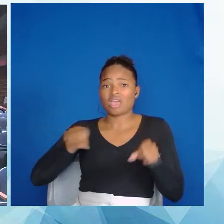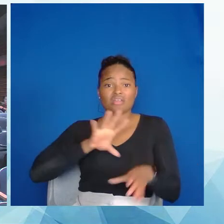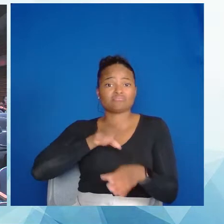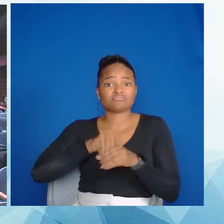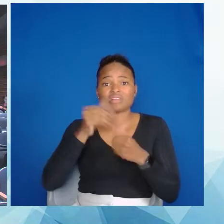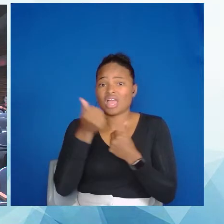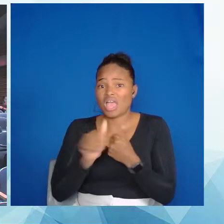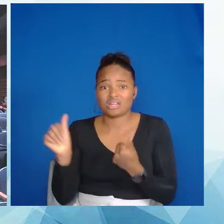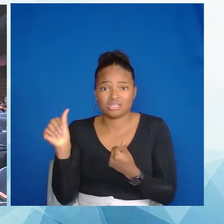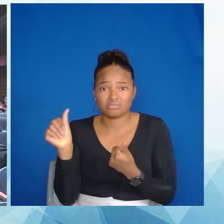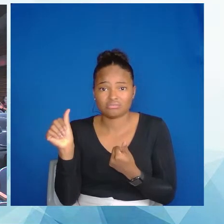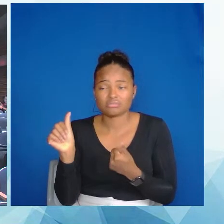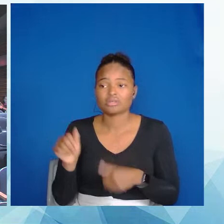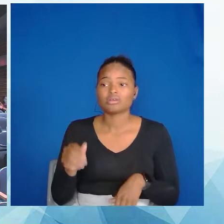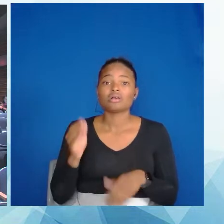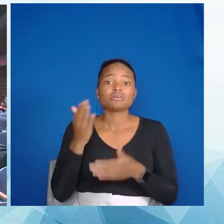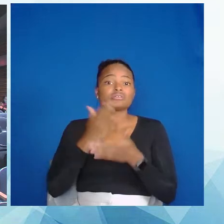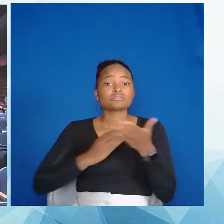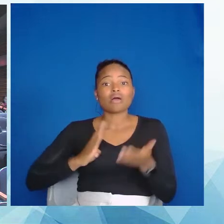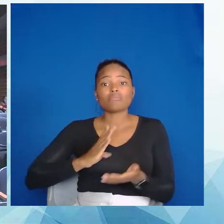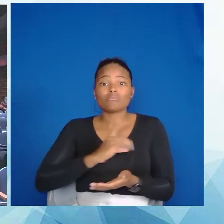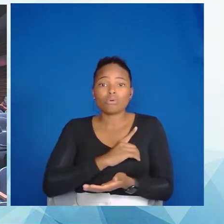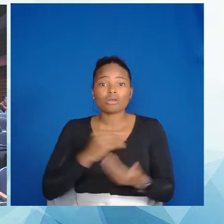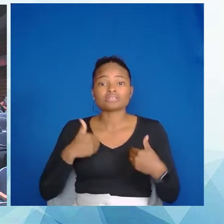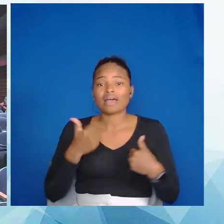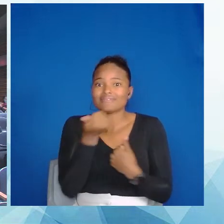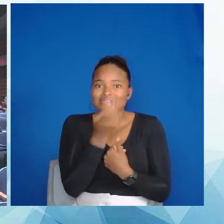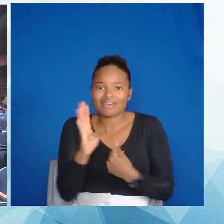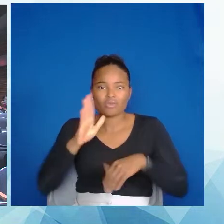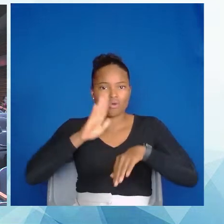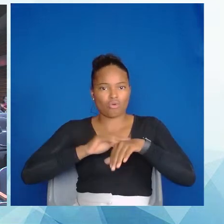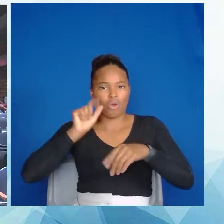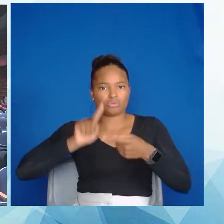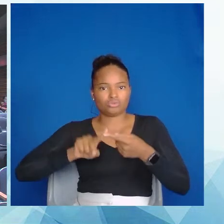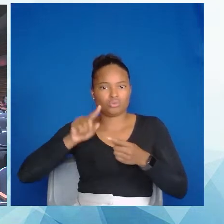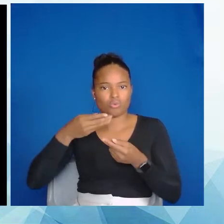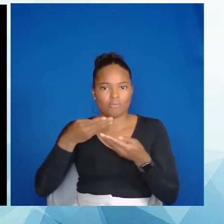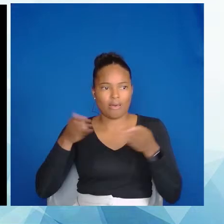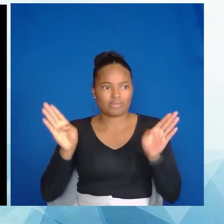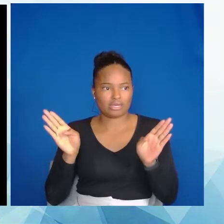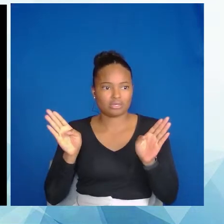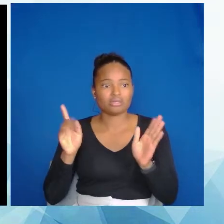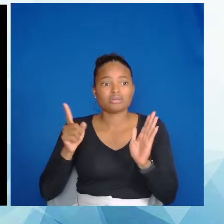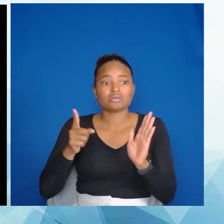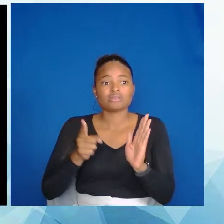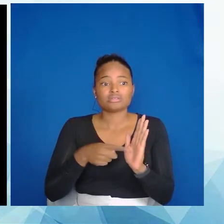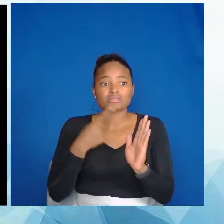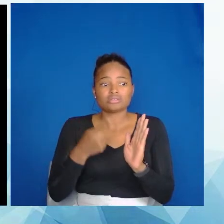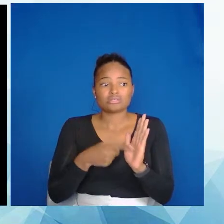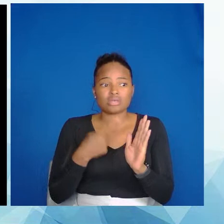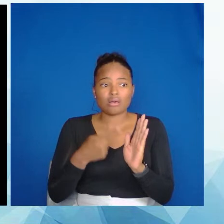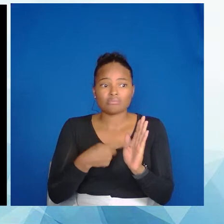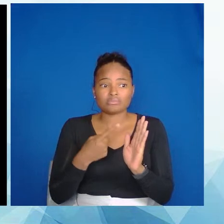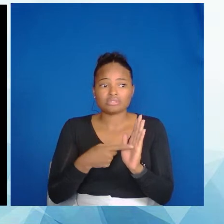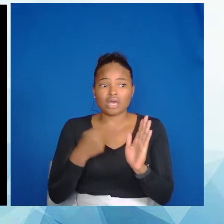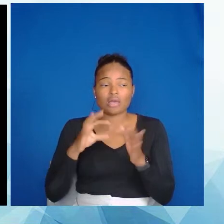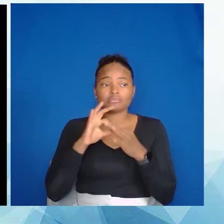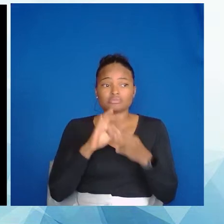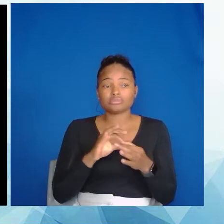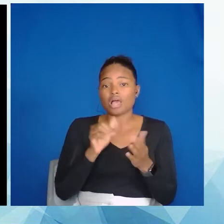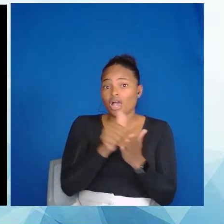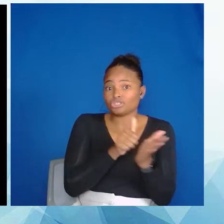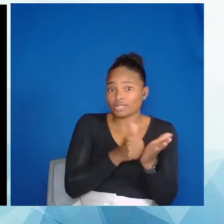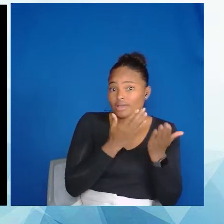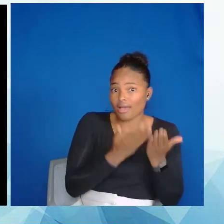Other boards have several calls to the public. Sometimes they do it by a call to the public for agendized items,